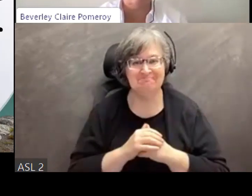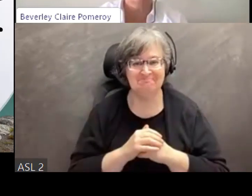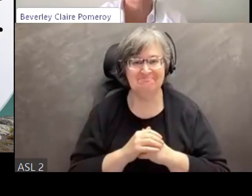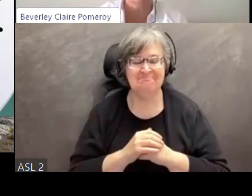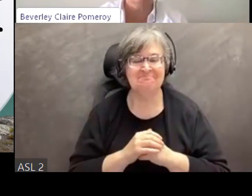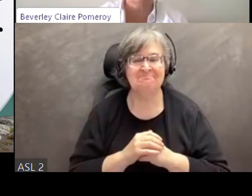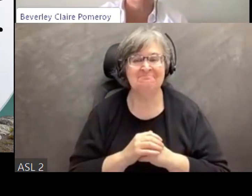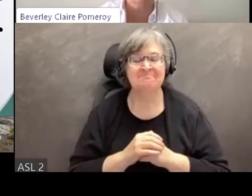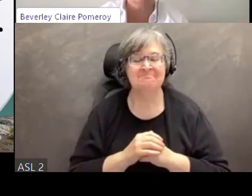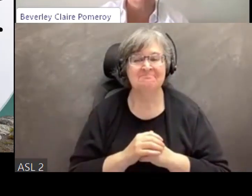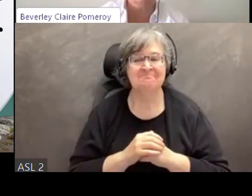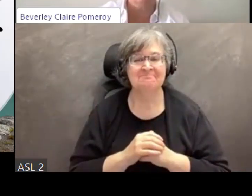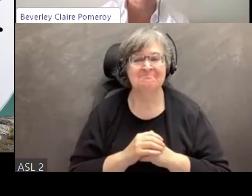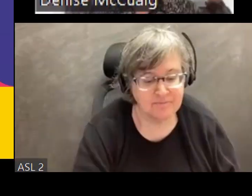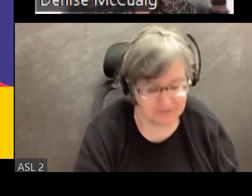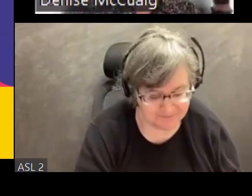today.